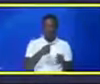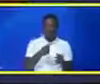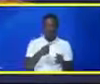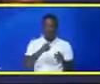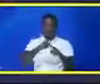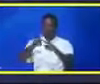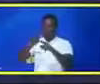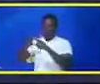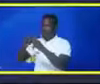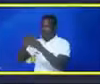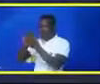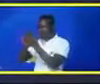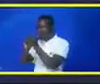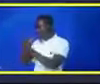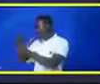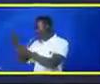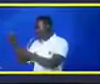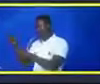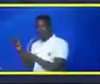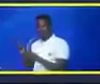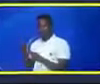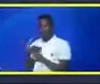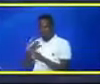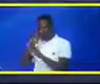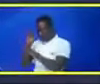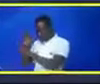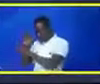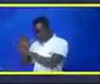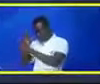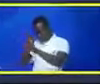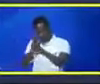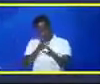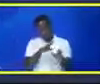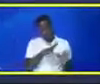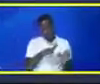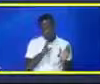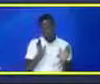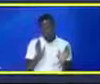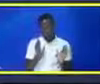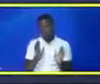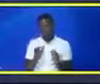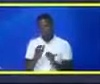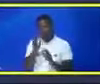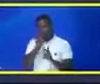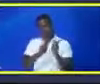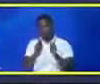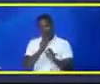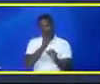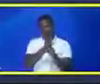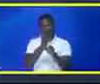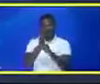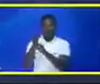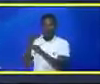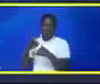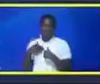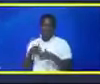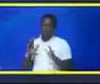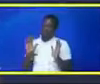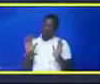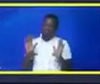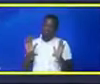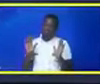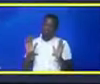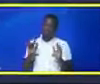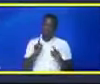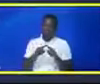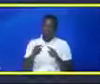other faith practices. I respect people. I respect whatever faith orientation. But I